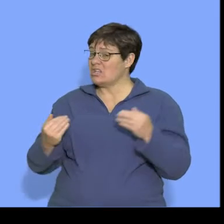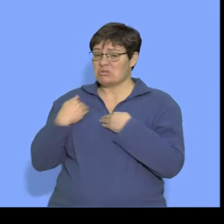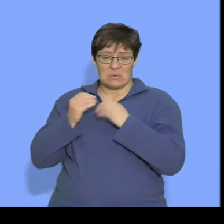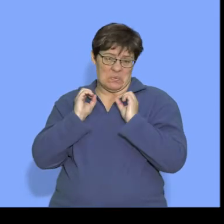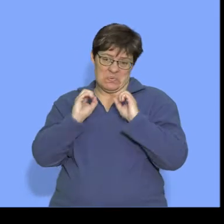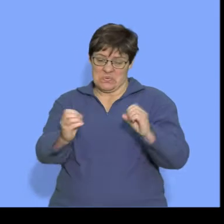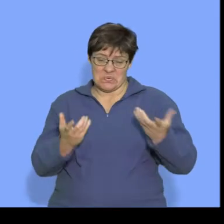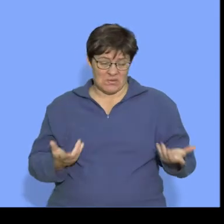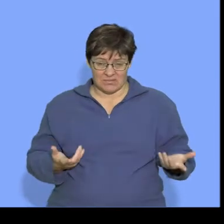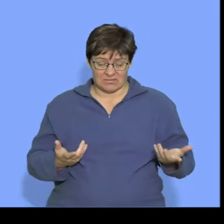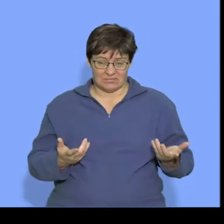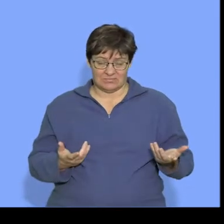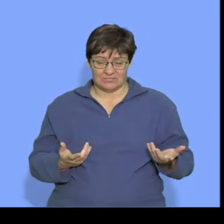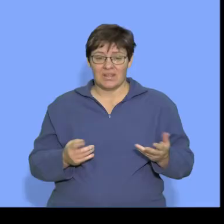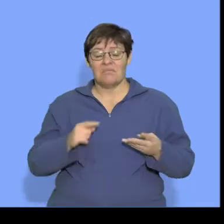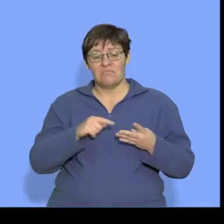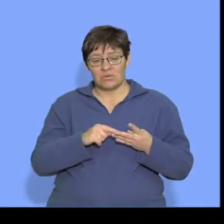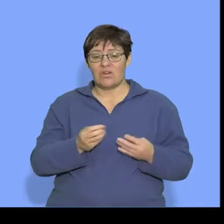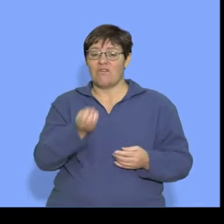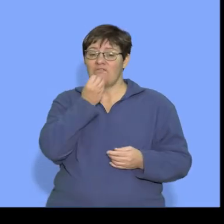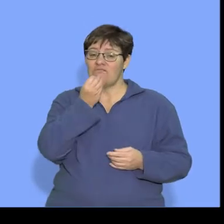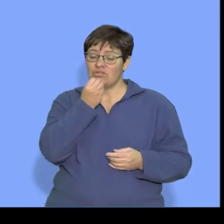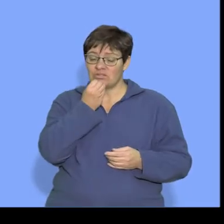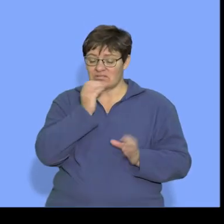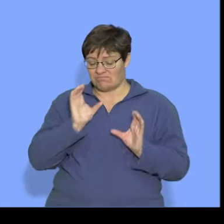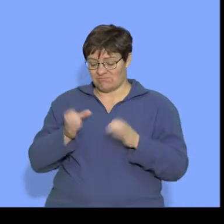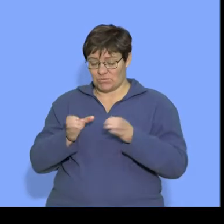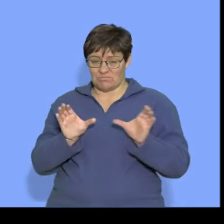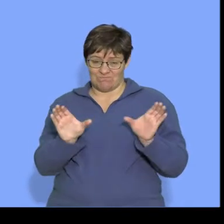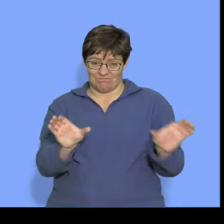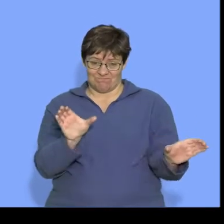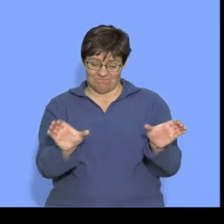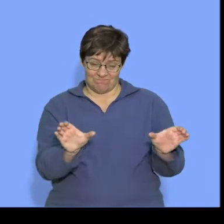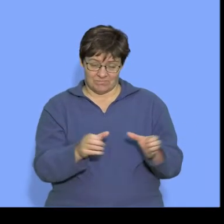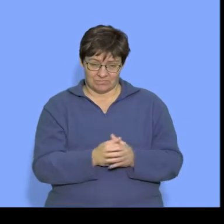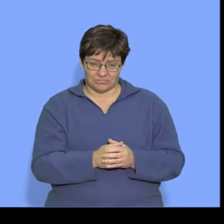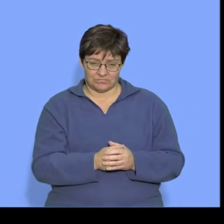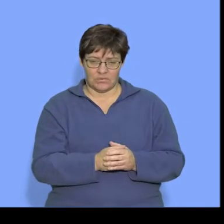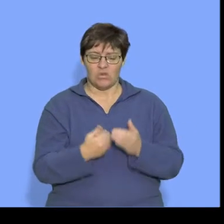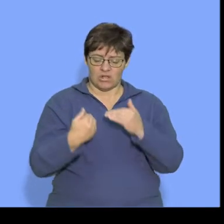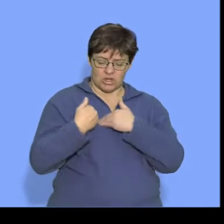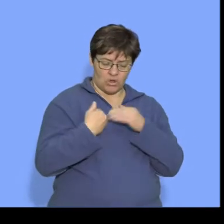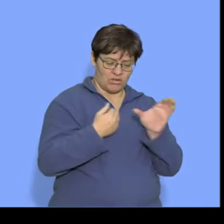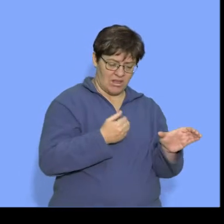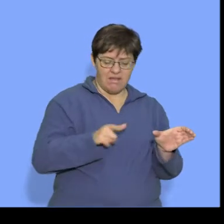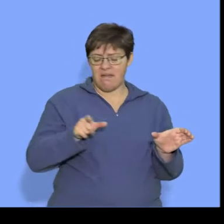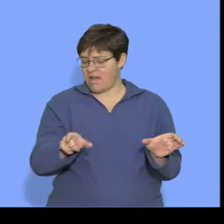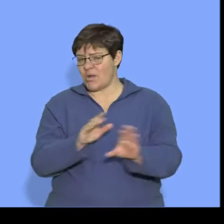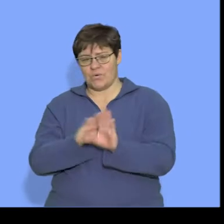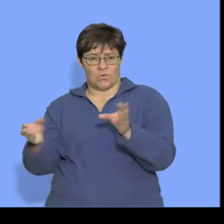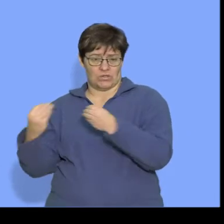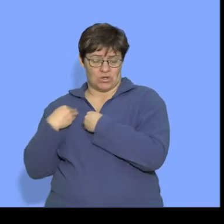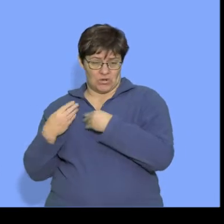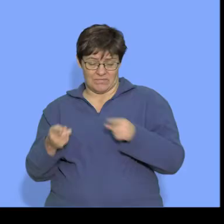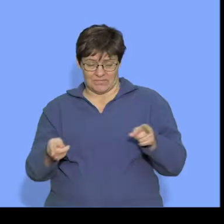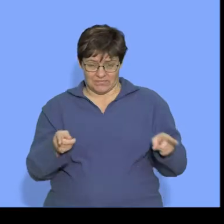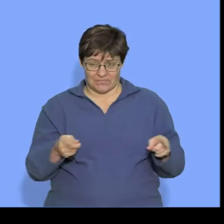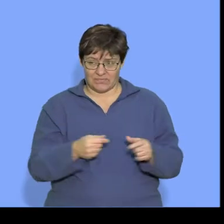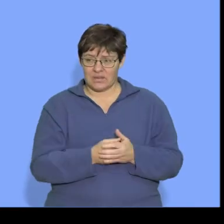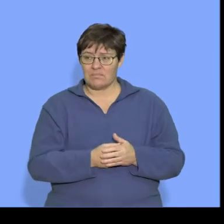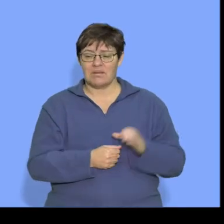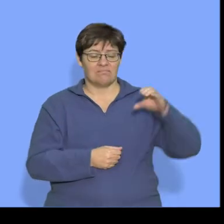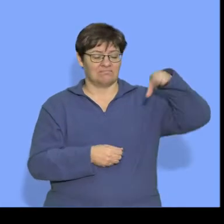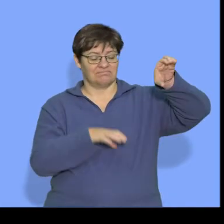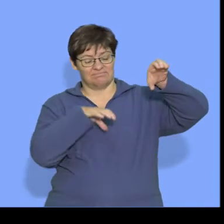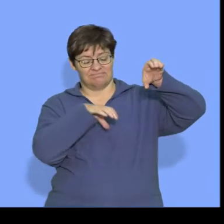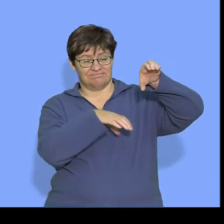that make up the food insecure categories. And I've illustrated that in this. So these are the 2 levels